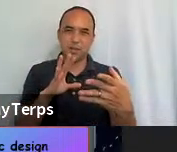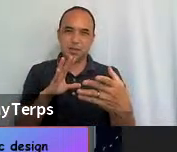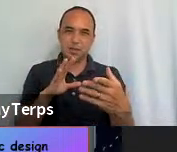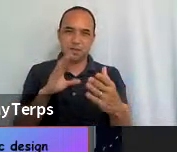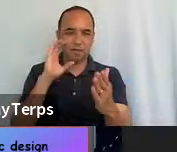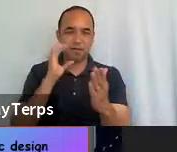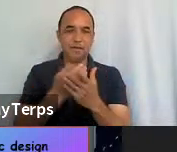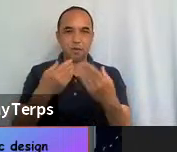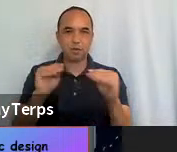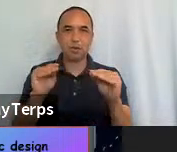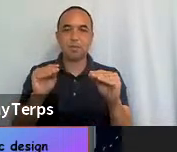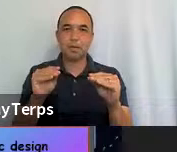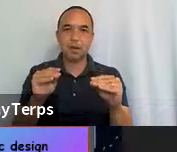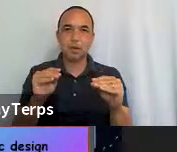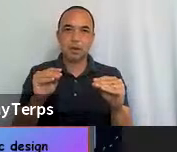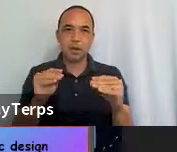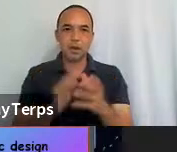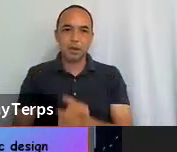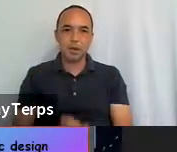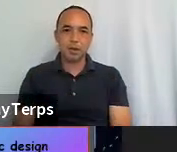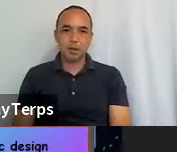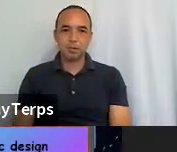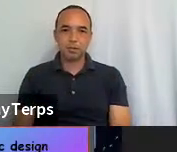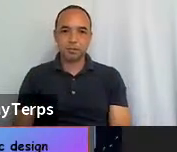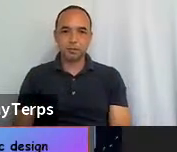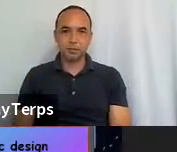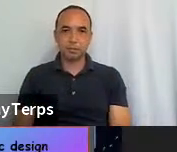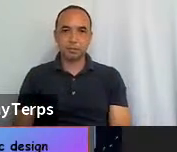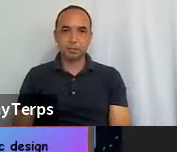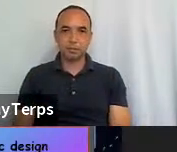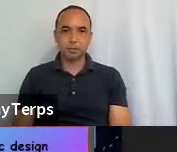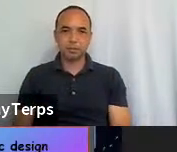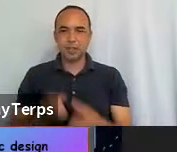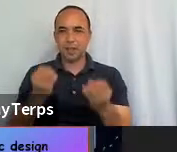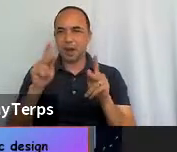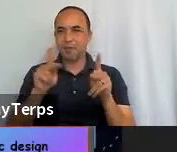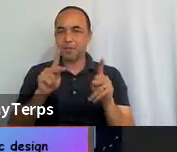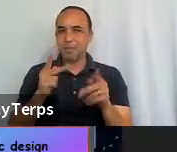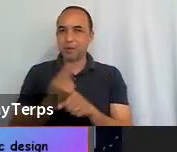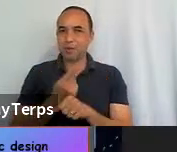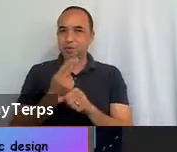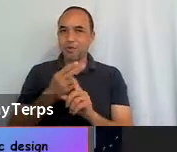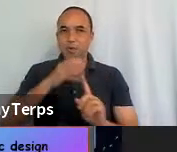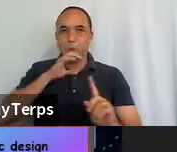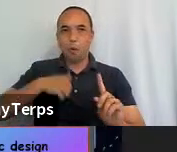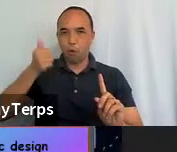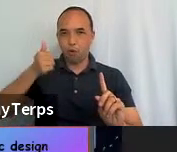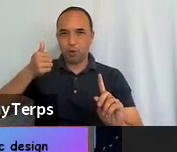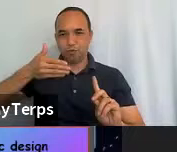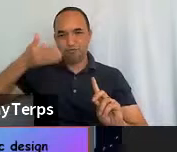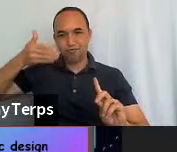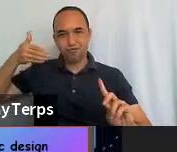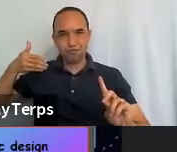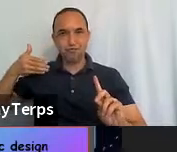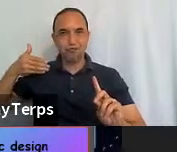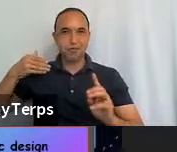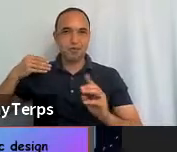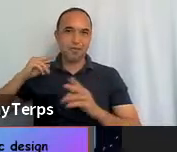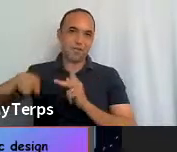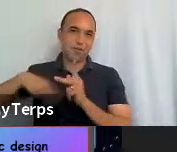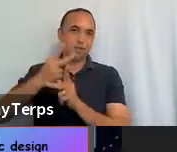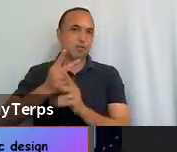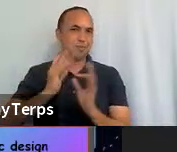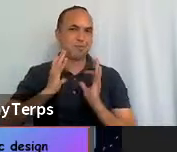Photoshop. A lot of people are still working in less recent iterations, and that's fine too. Those still